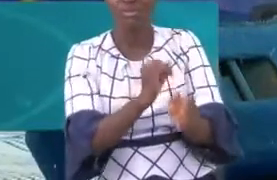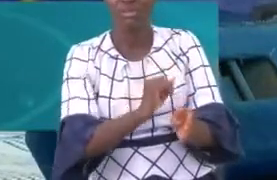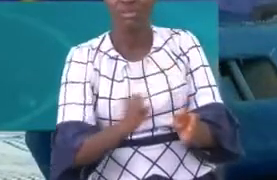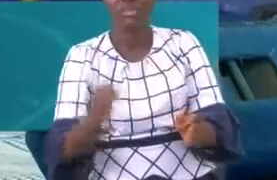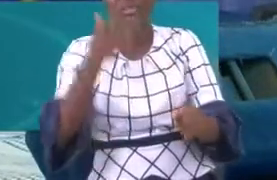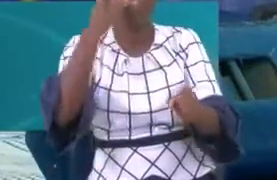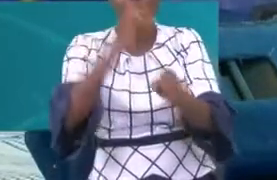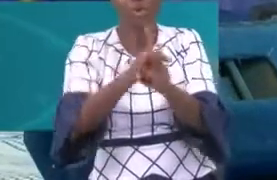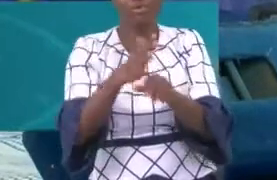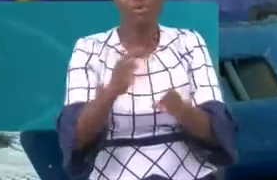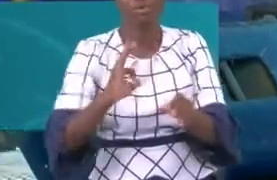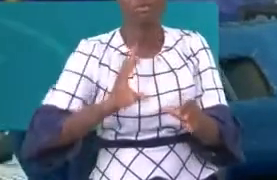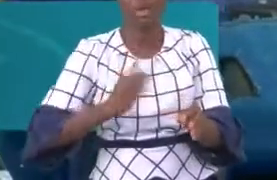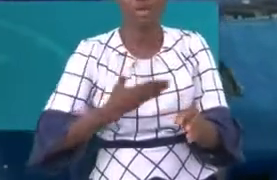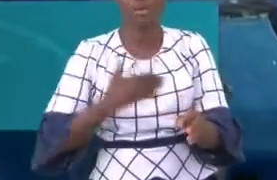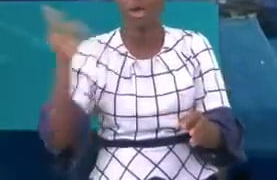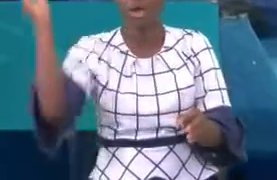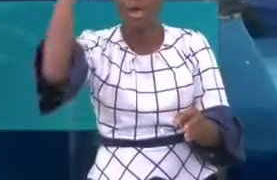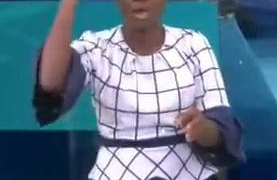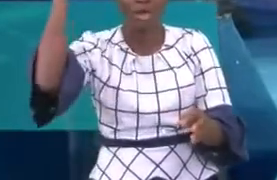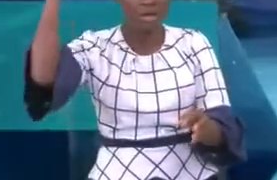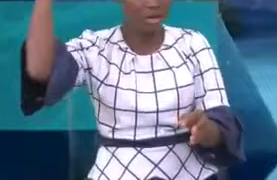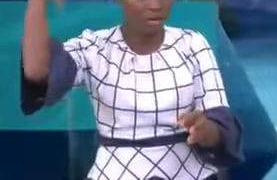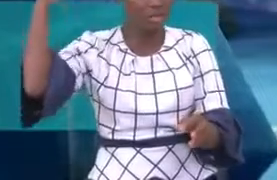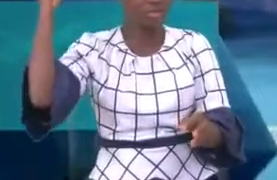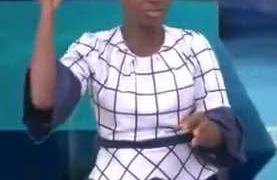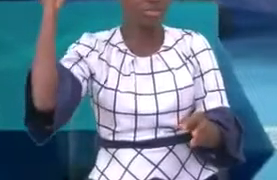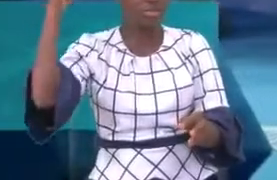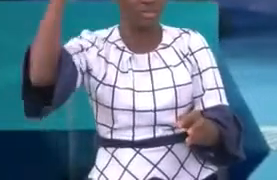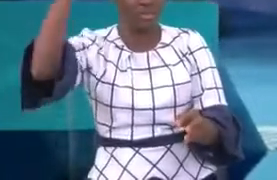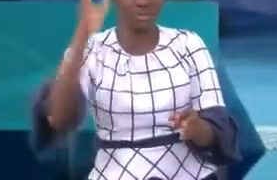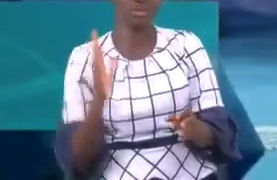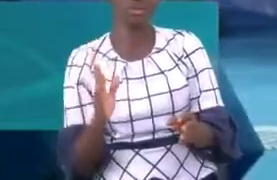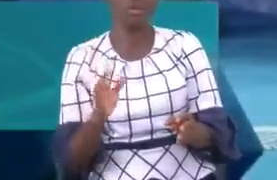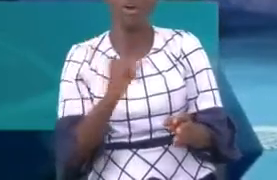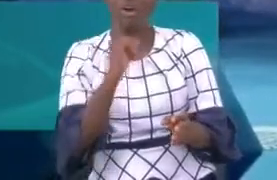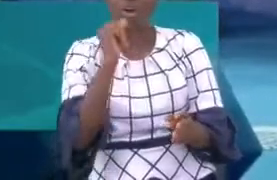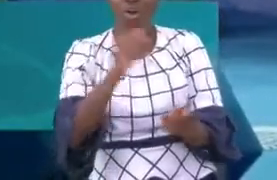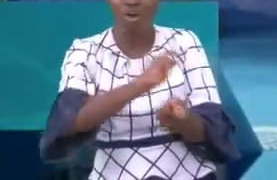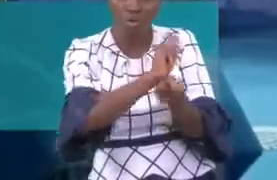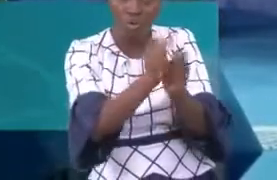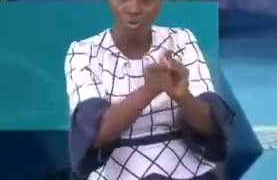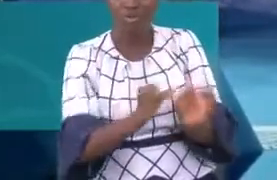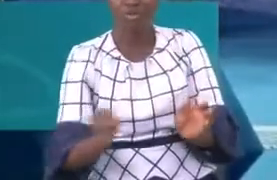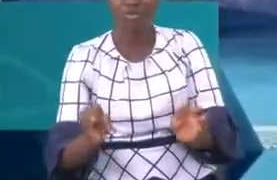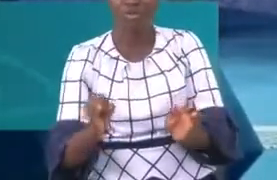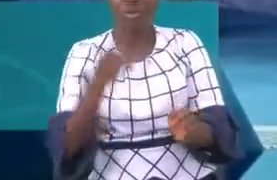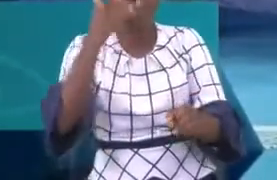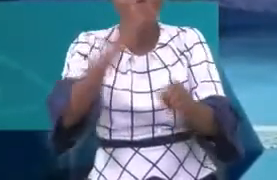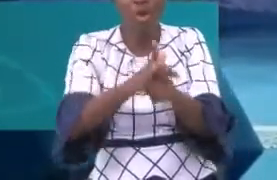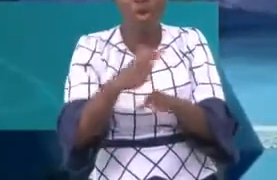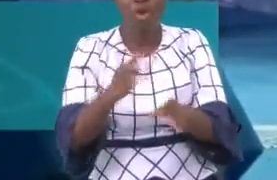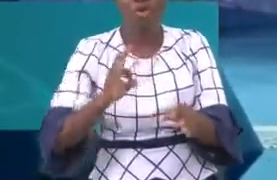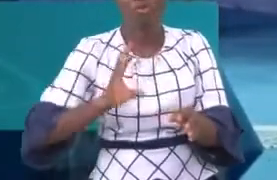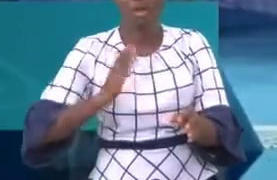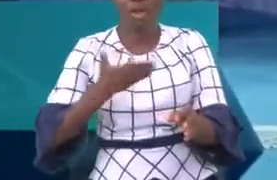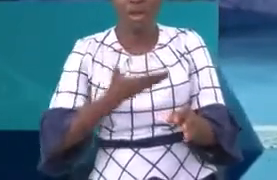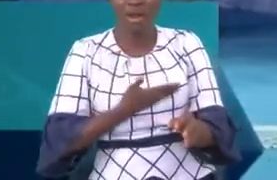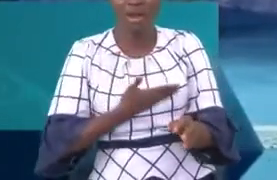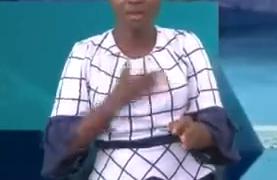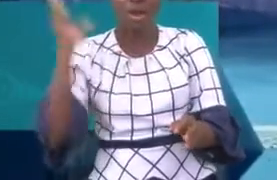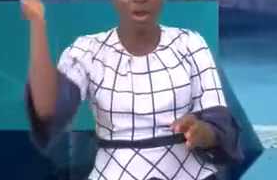Unwavering promise of our gracious God. What that means is, he's giving us a